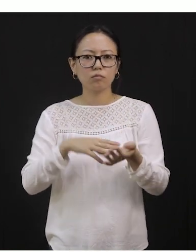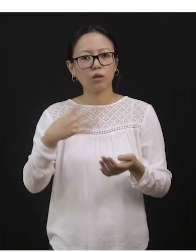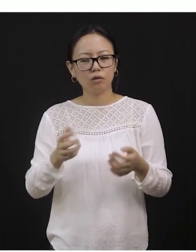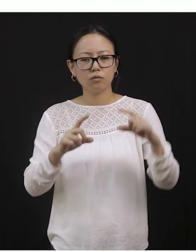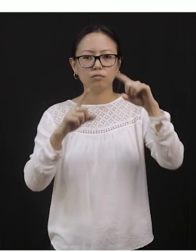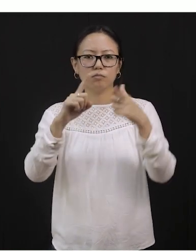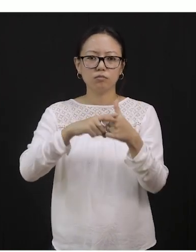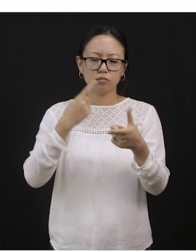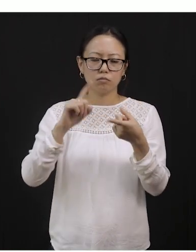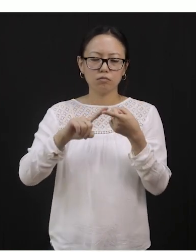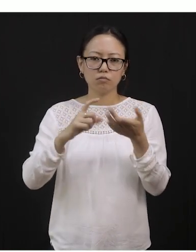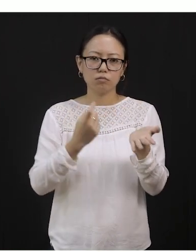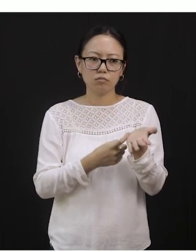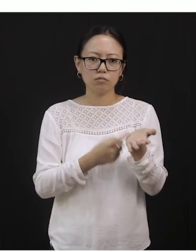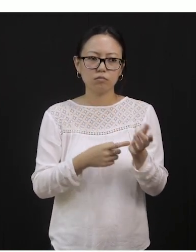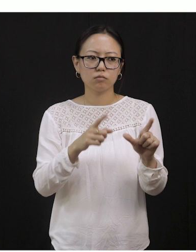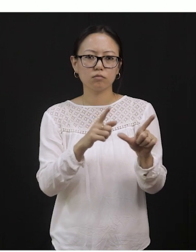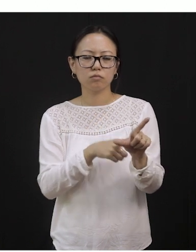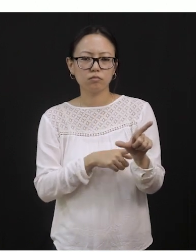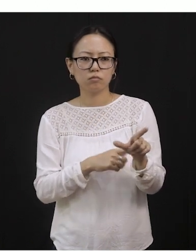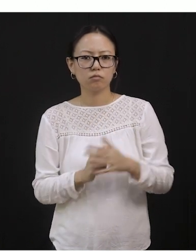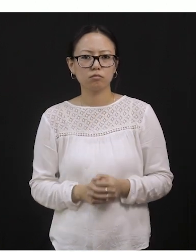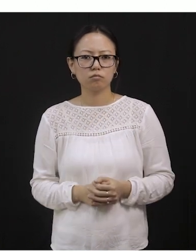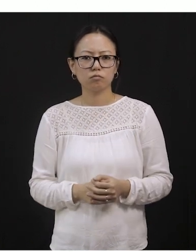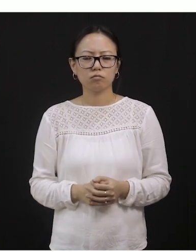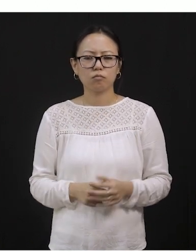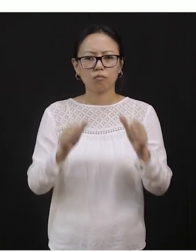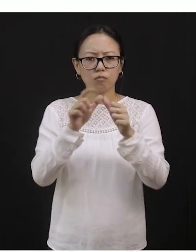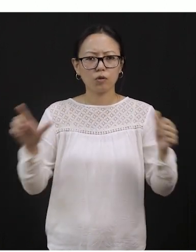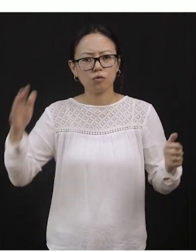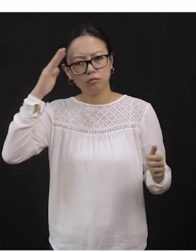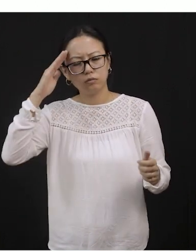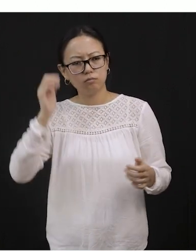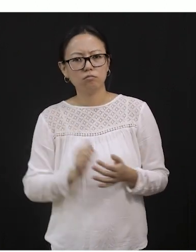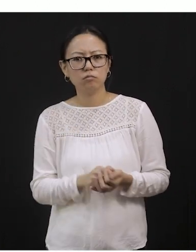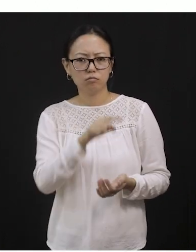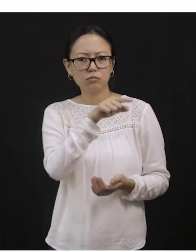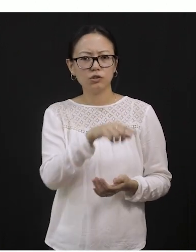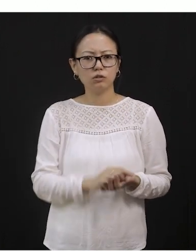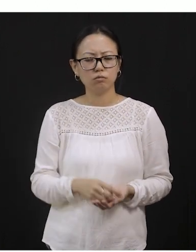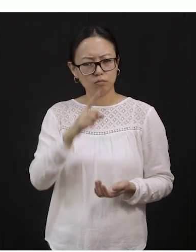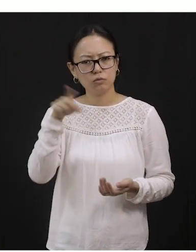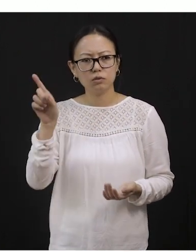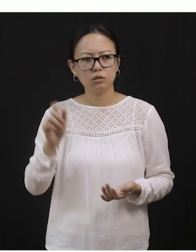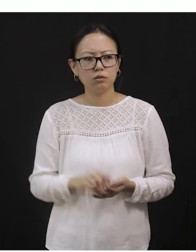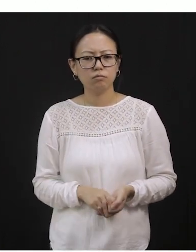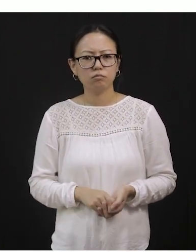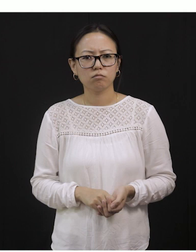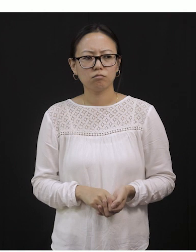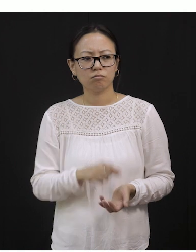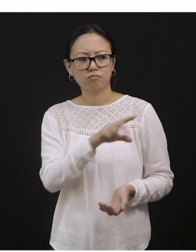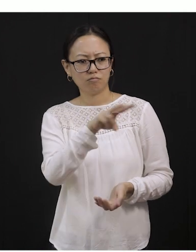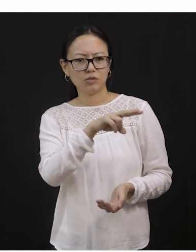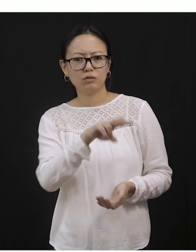right? Now here, you all know about Tom and Jerry show. You know that Tom and Jerry, they used to fight